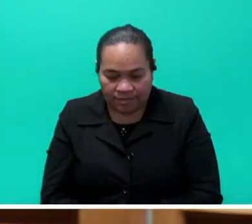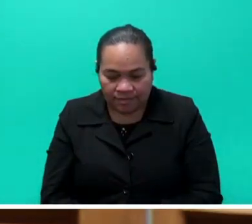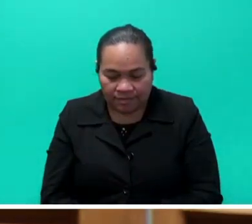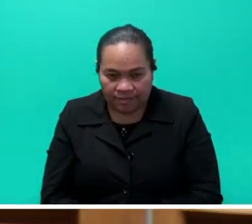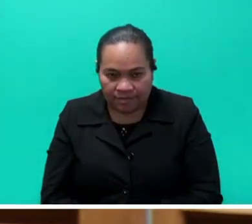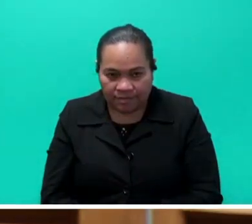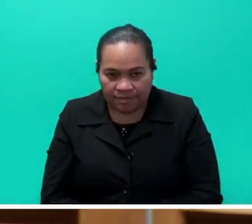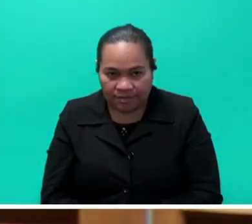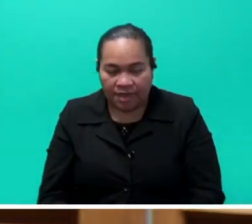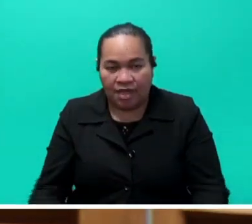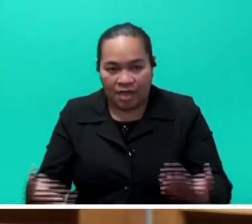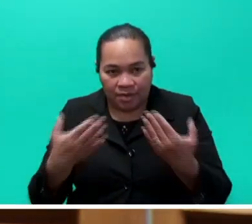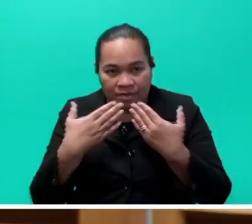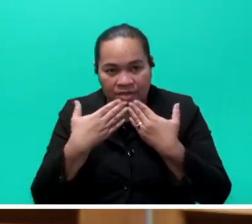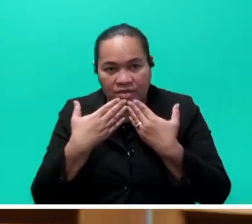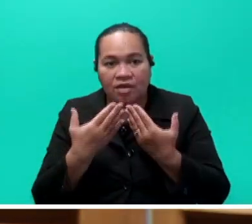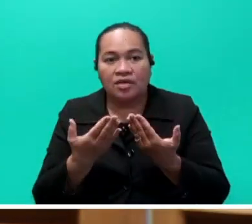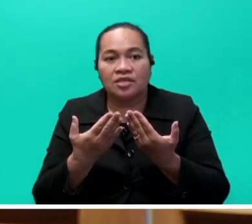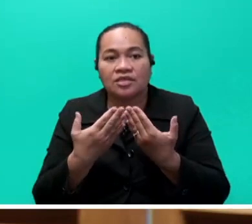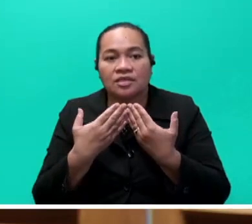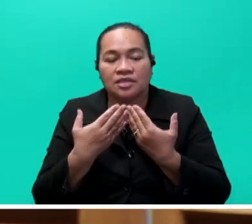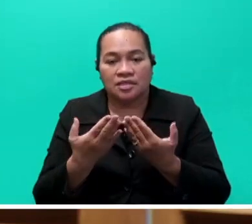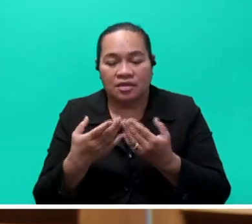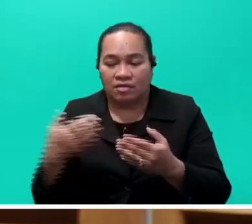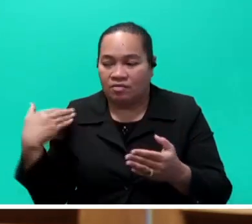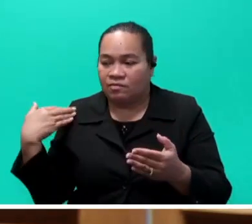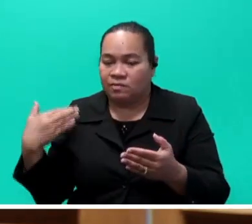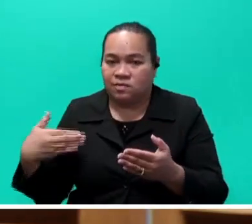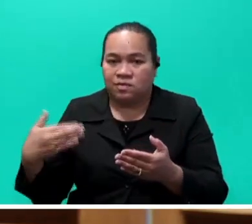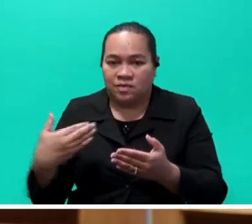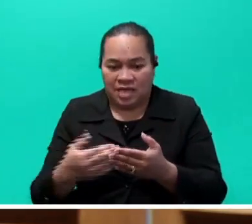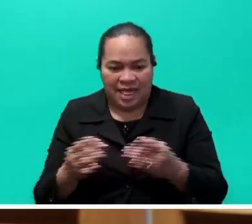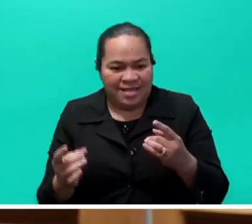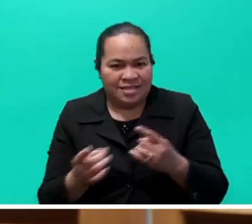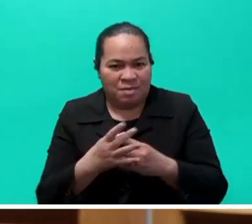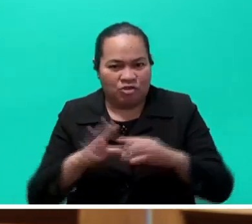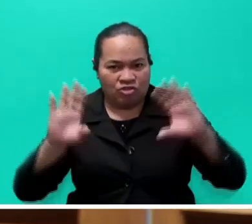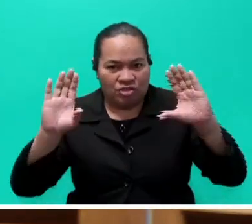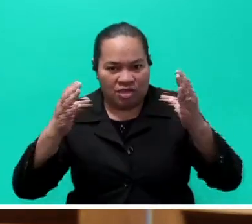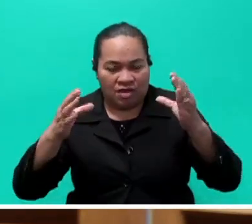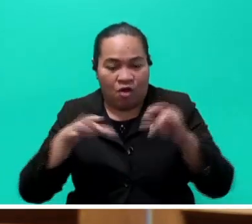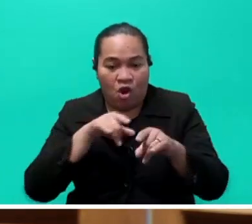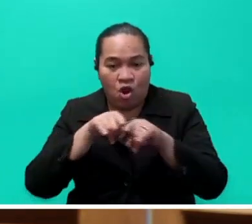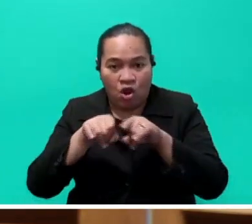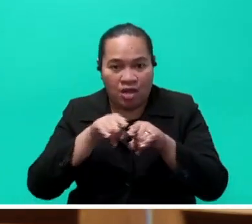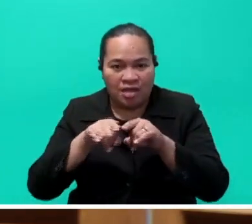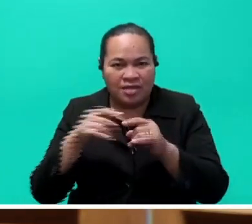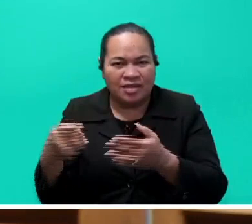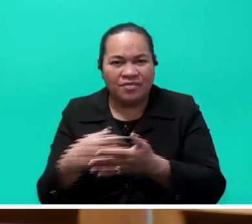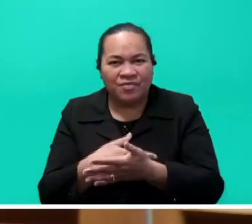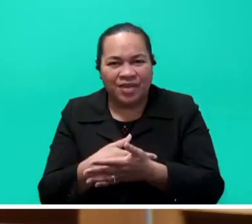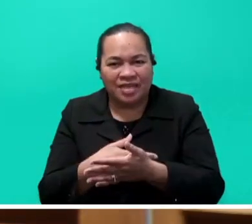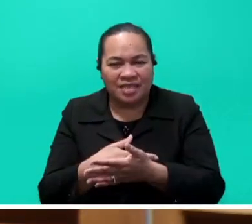we acknowledge that over the years this special category of learning has been affected by